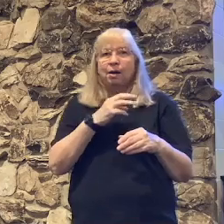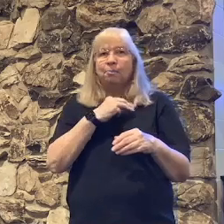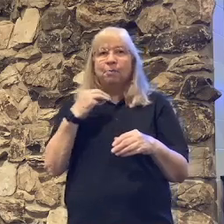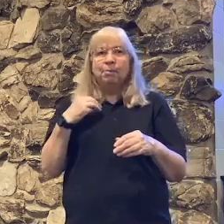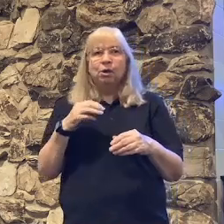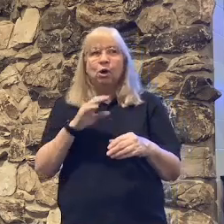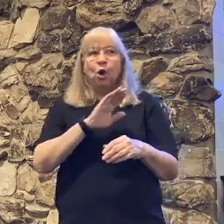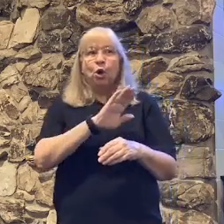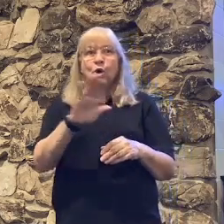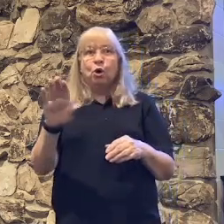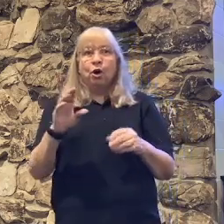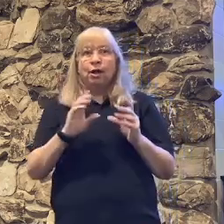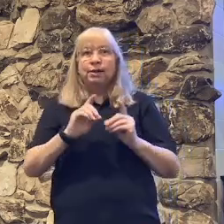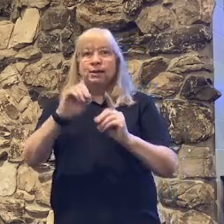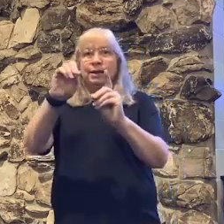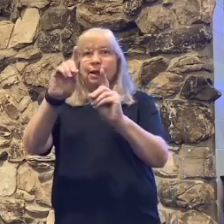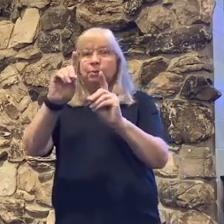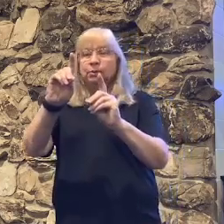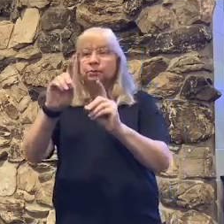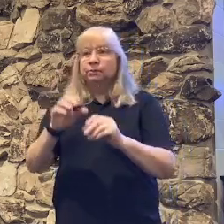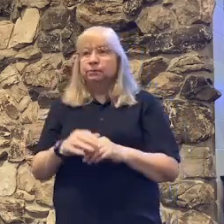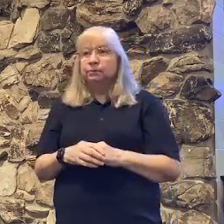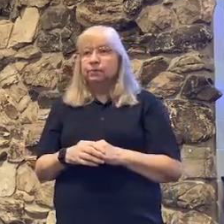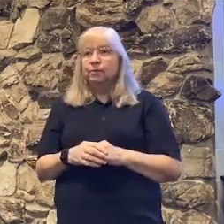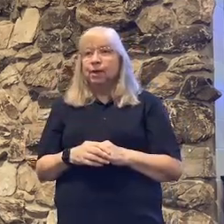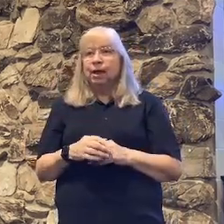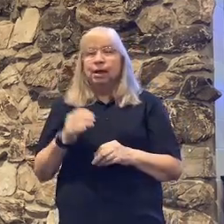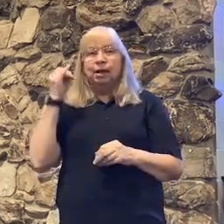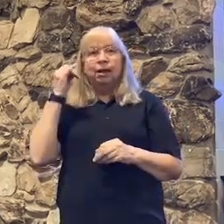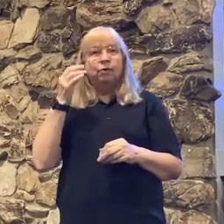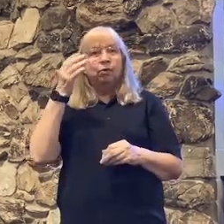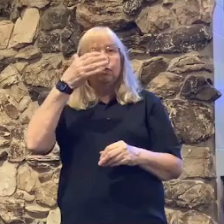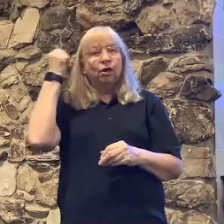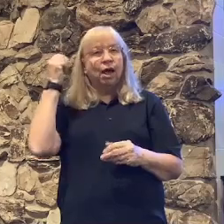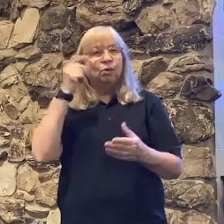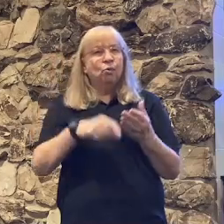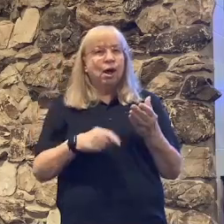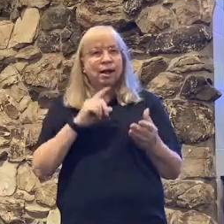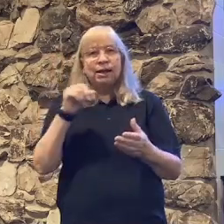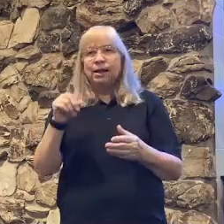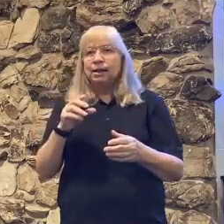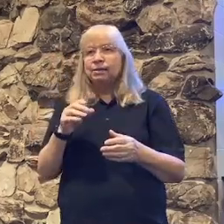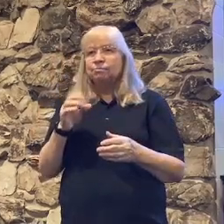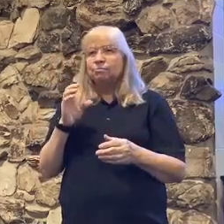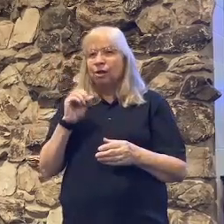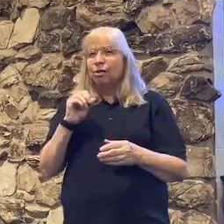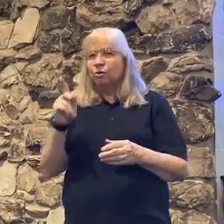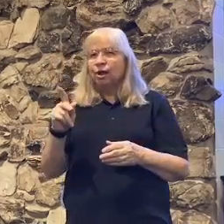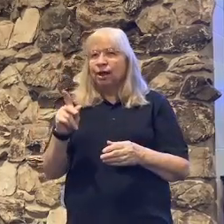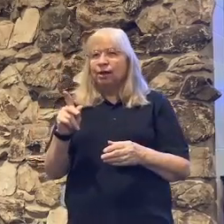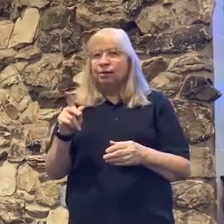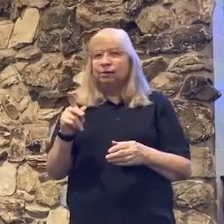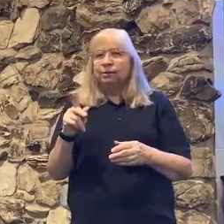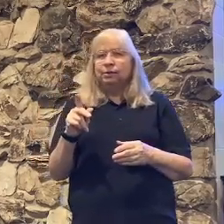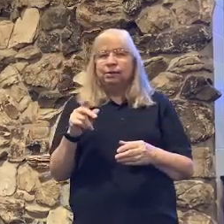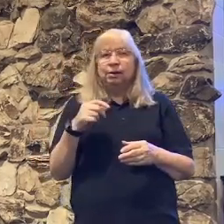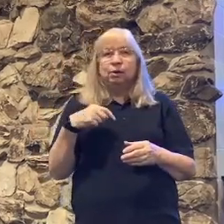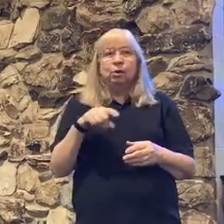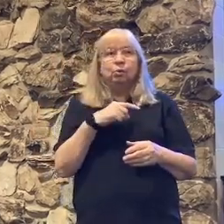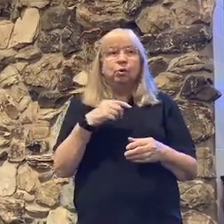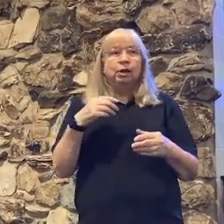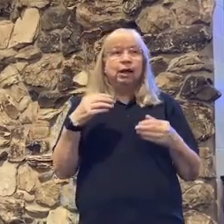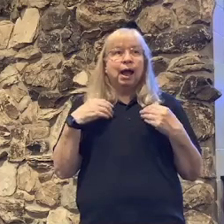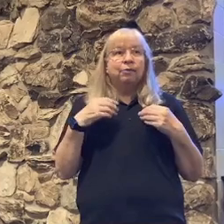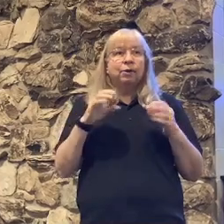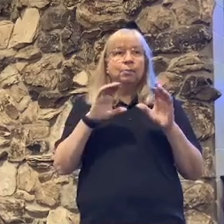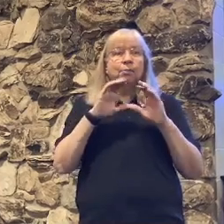are a disciple. And if you've forgotten what that is, it's okay. We got some